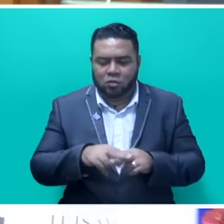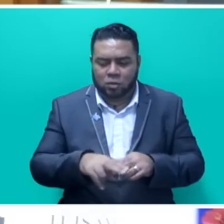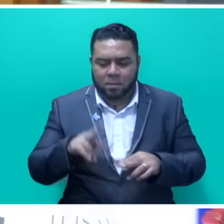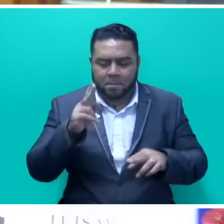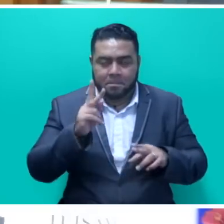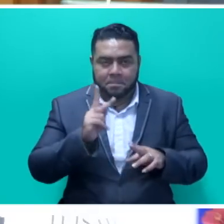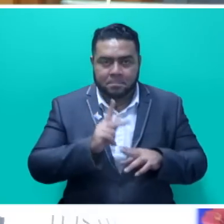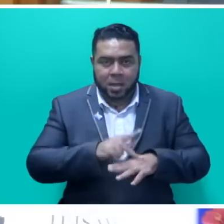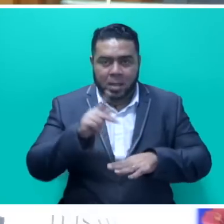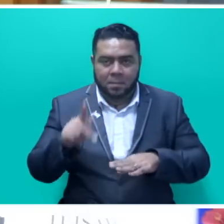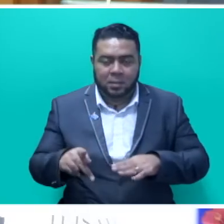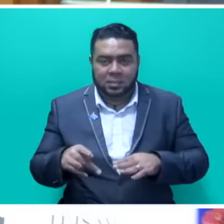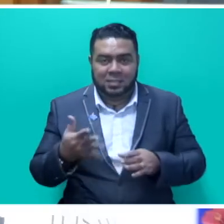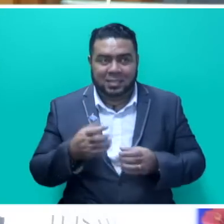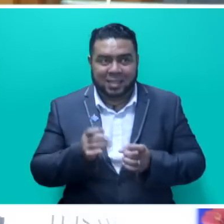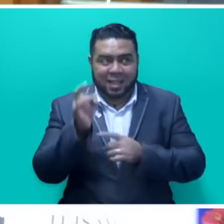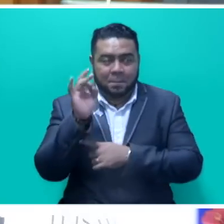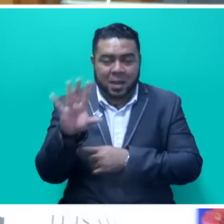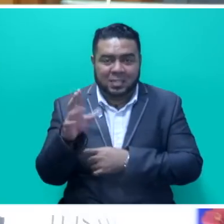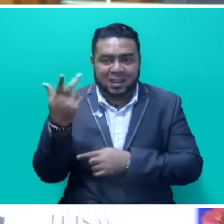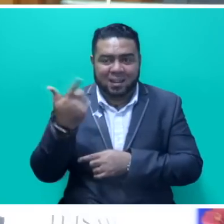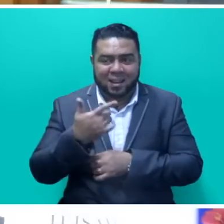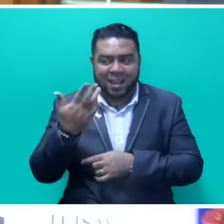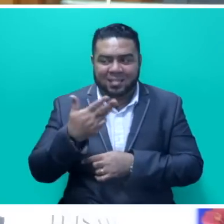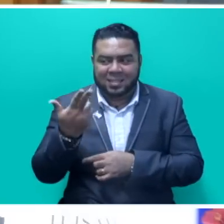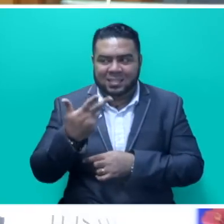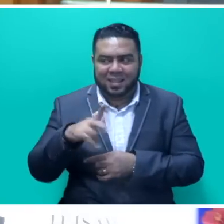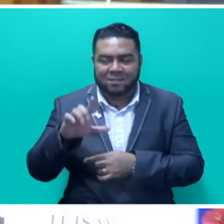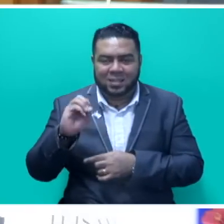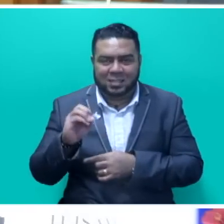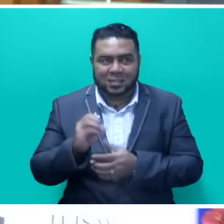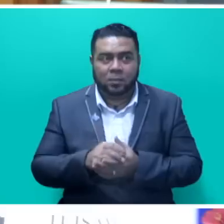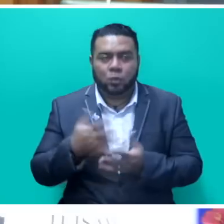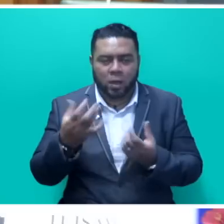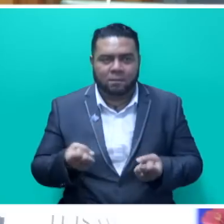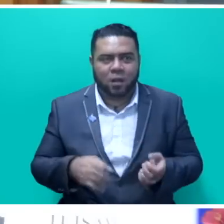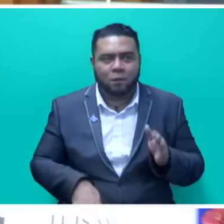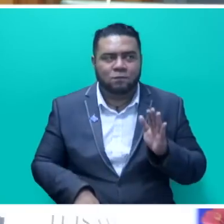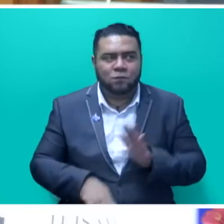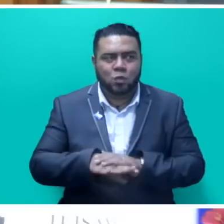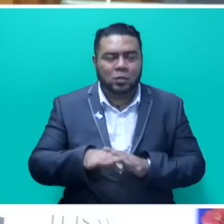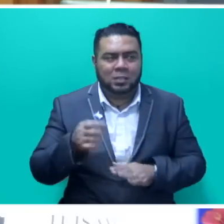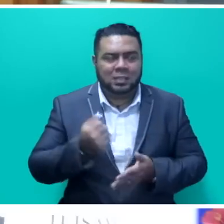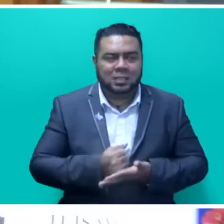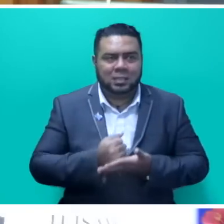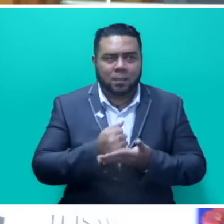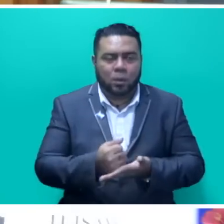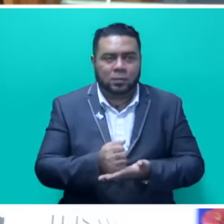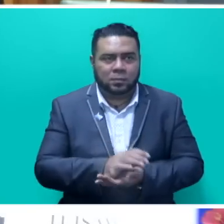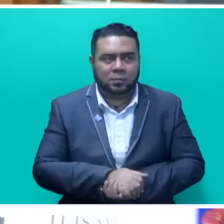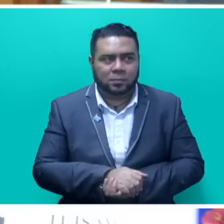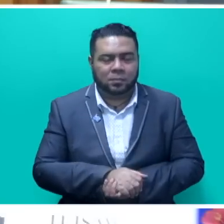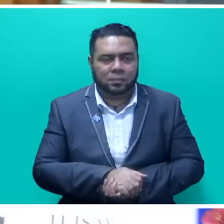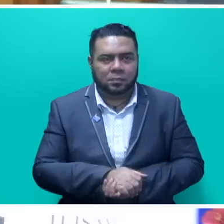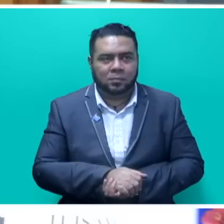independence in 1970. Mr. Speaker, you have our full support towards the discharge of your